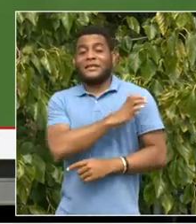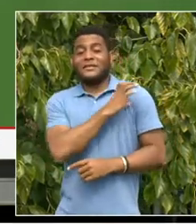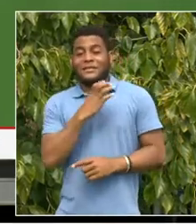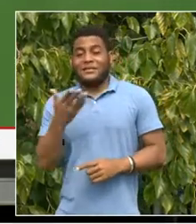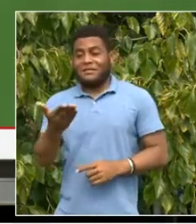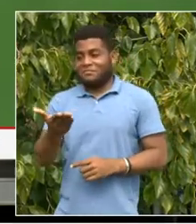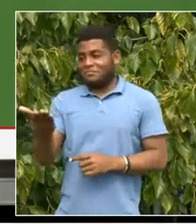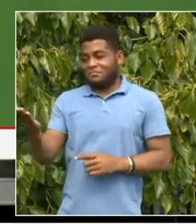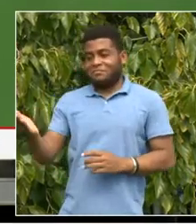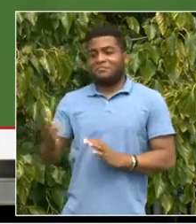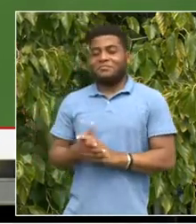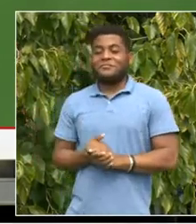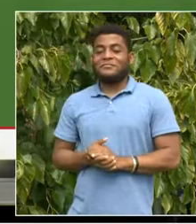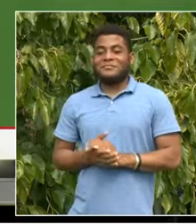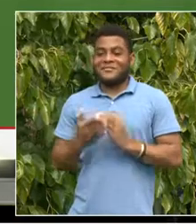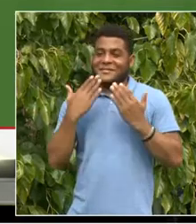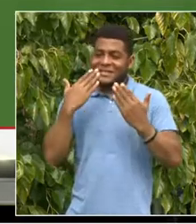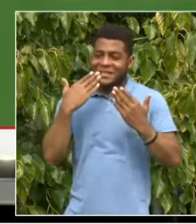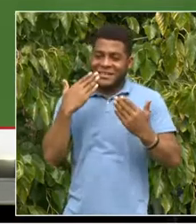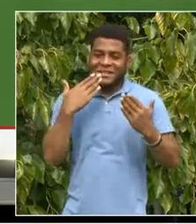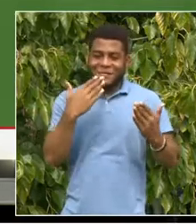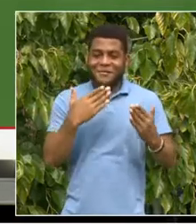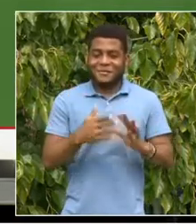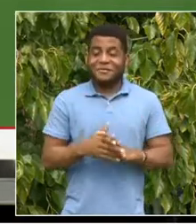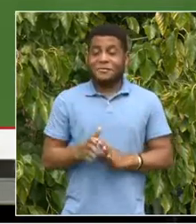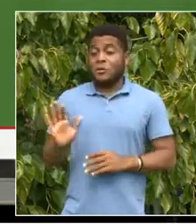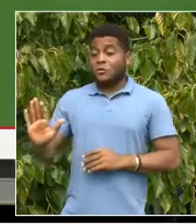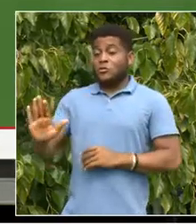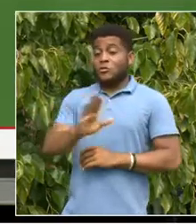Your staff, including nutritionists,